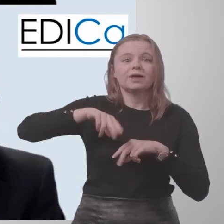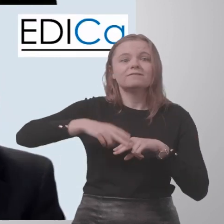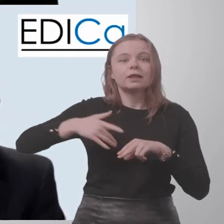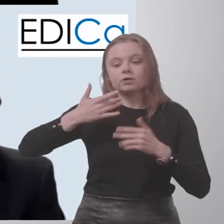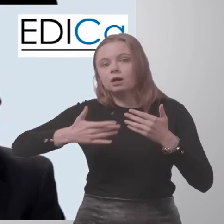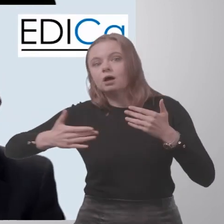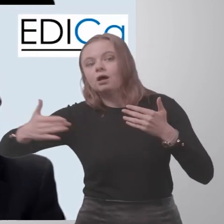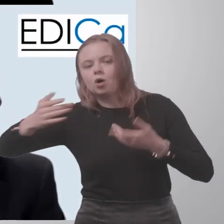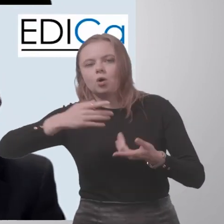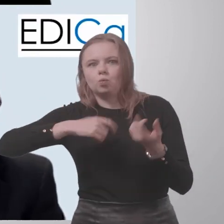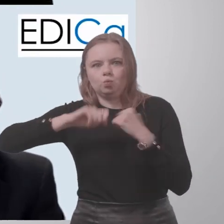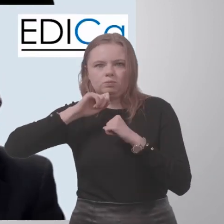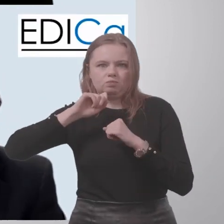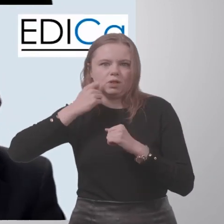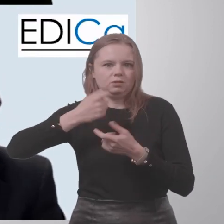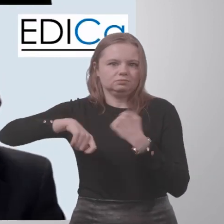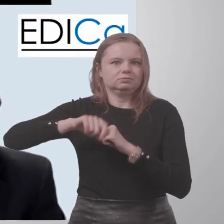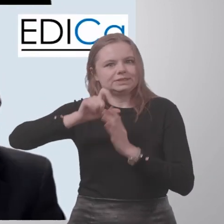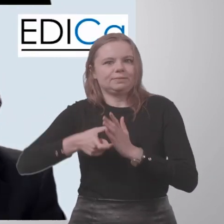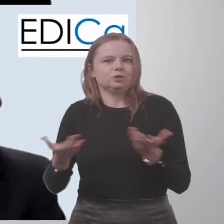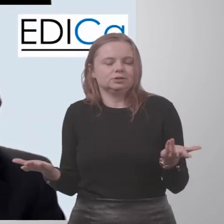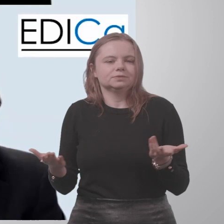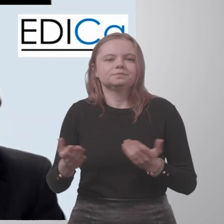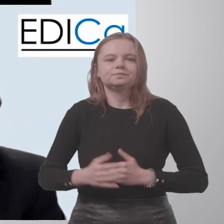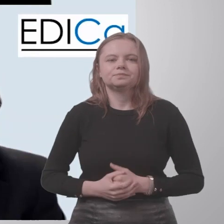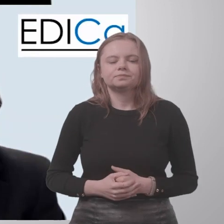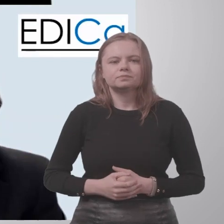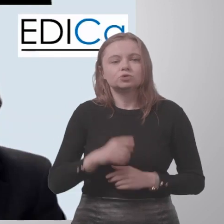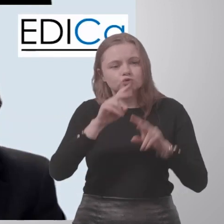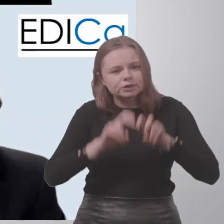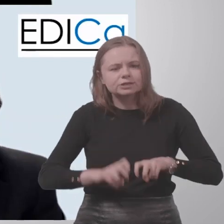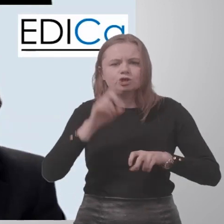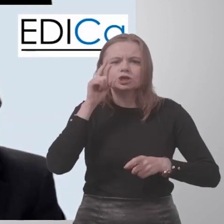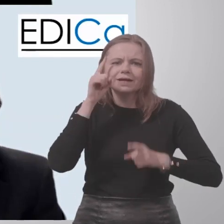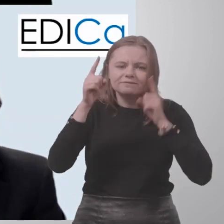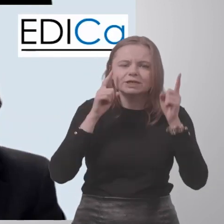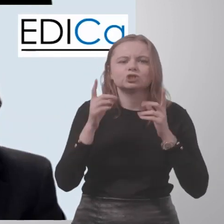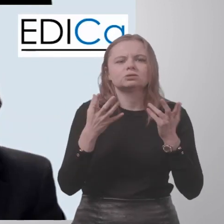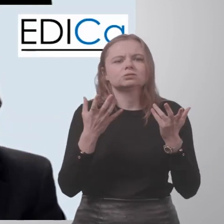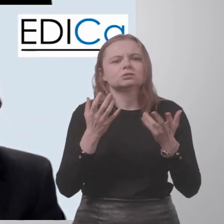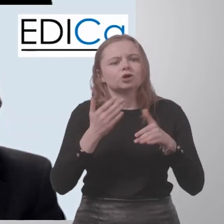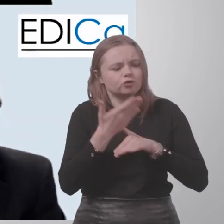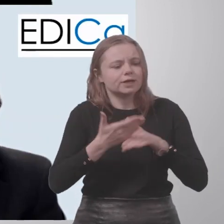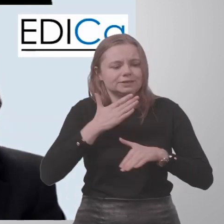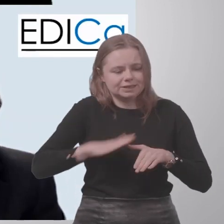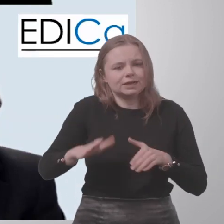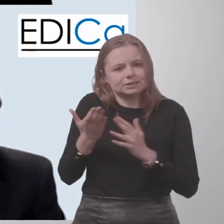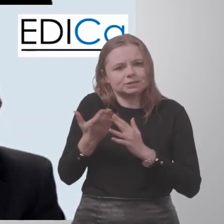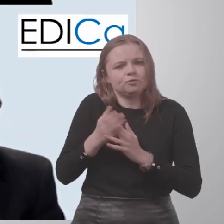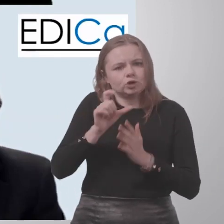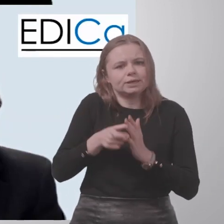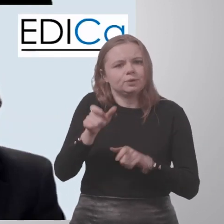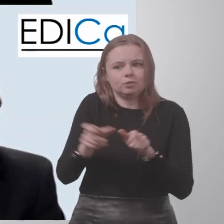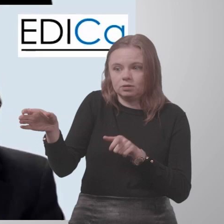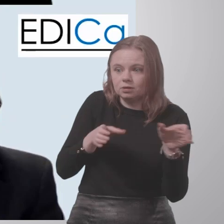become disabled. So if we can make research and innovation careers accessible for disabled people, that work will make it accessible for